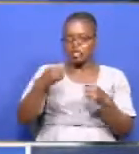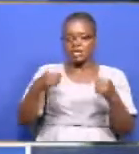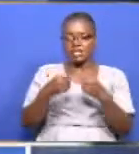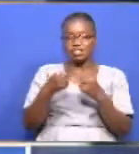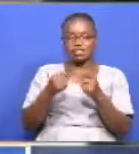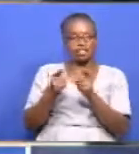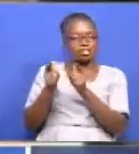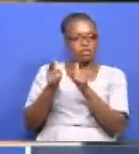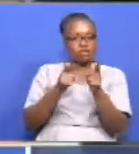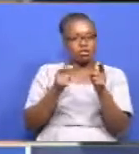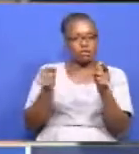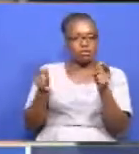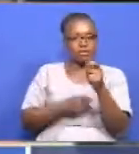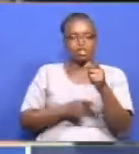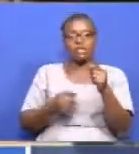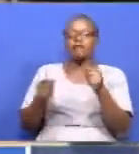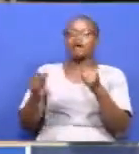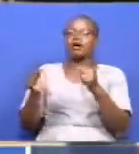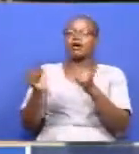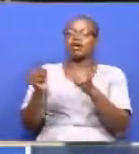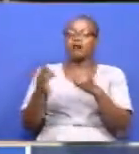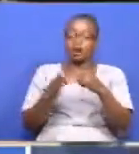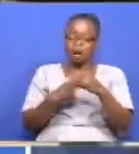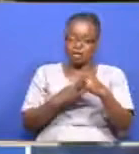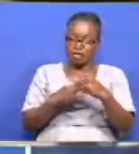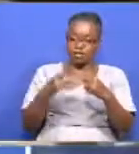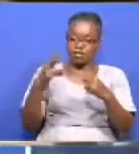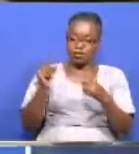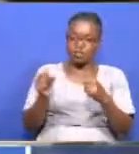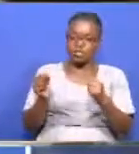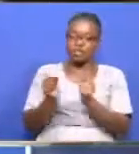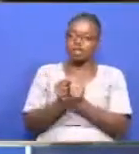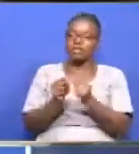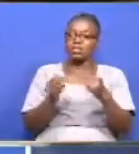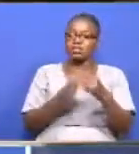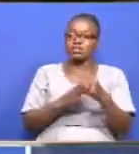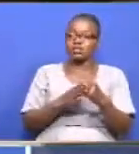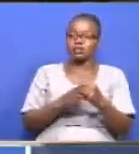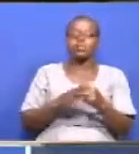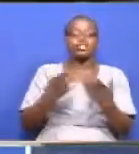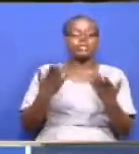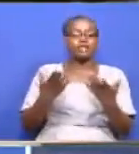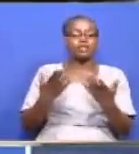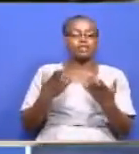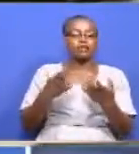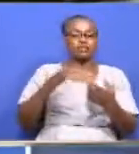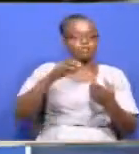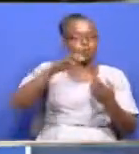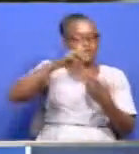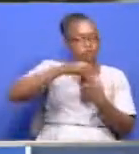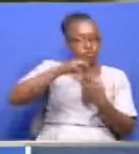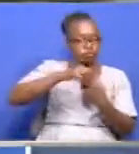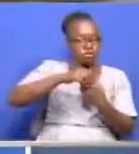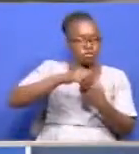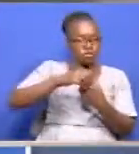on August 19, 2019. The 2012 Olympic bronze medalist had been provisionally